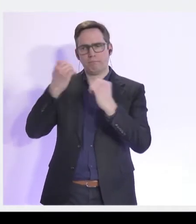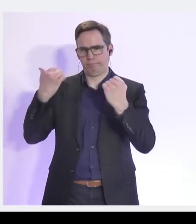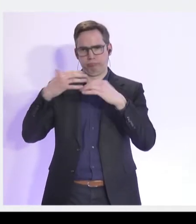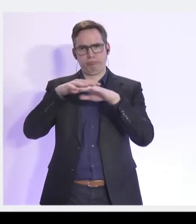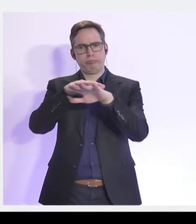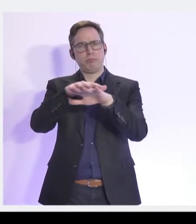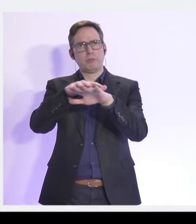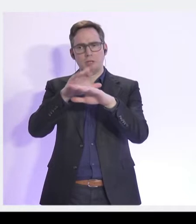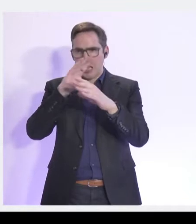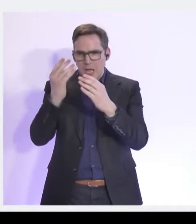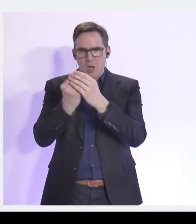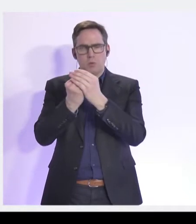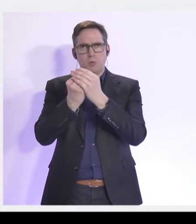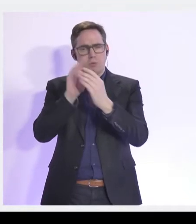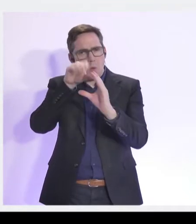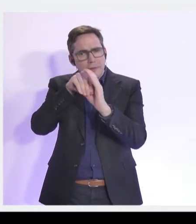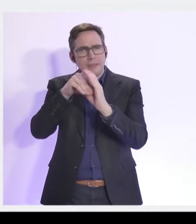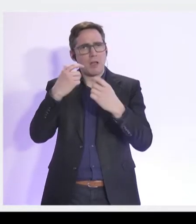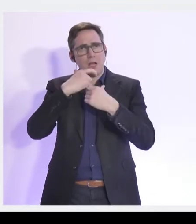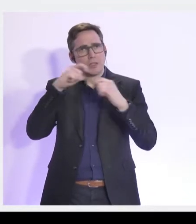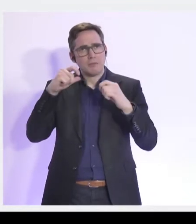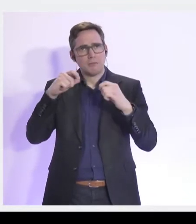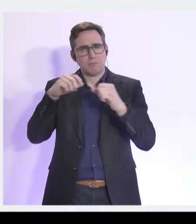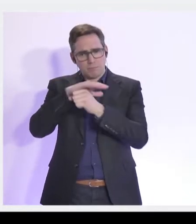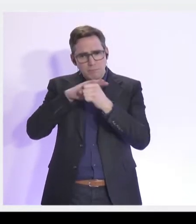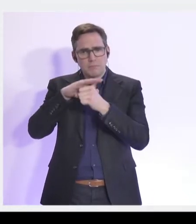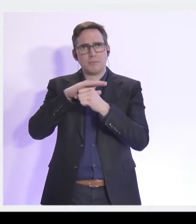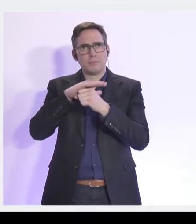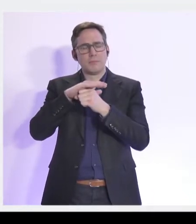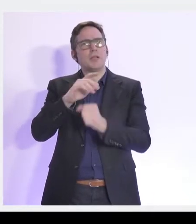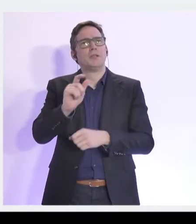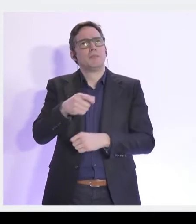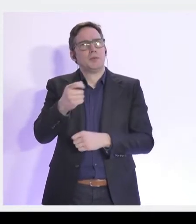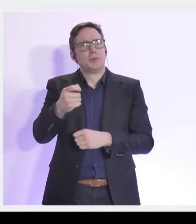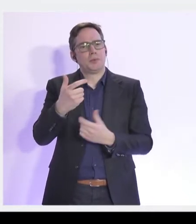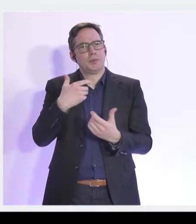So obviously, if you have this card and this card is helping you